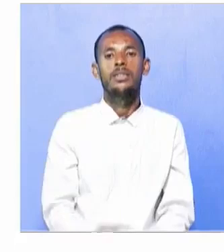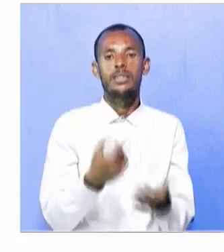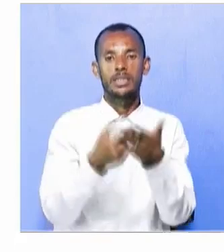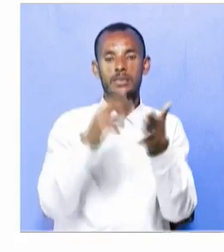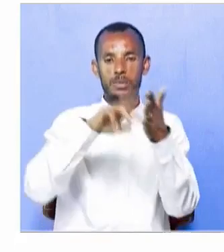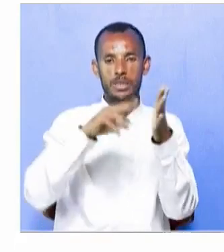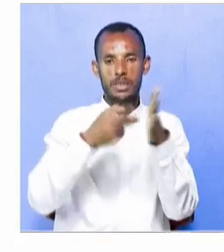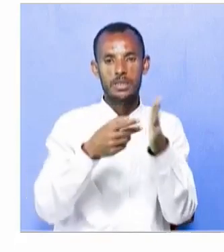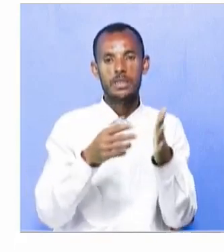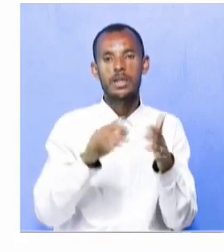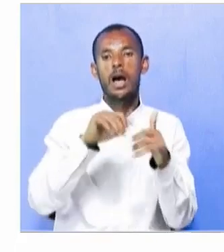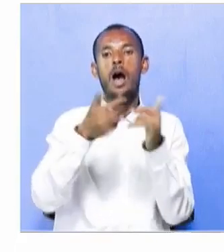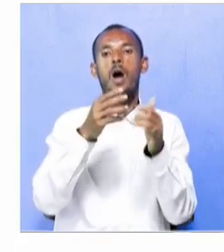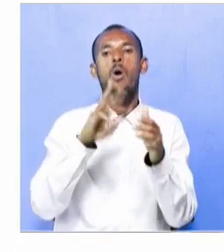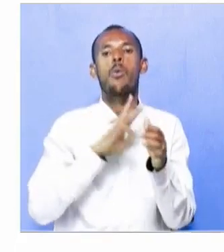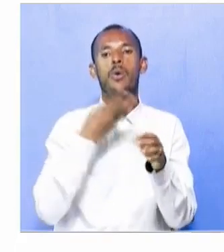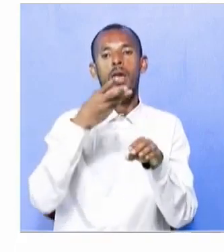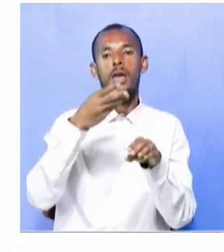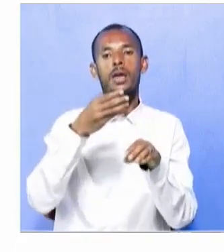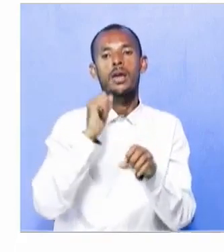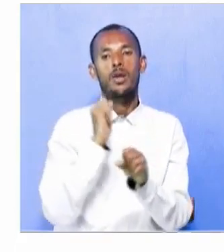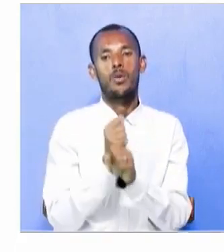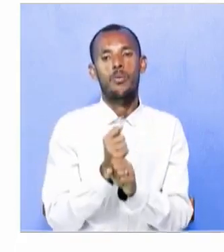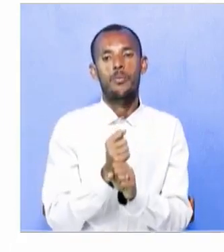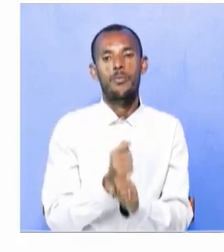how we do.